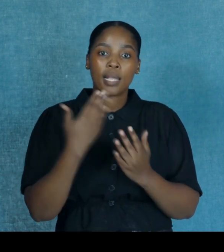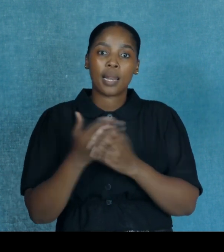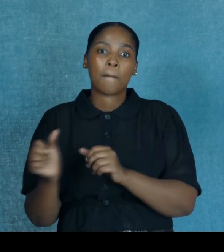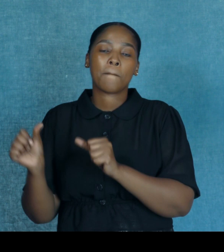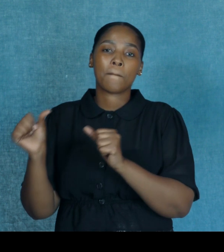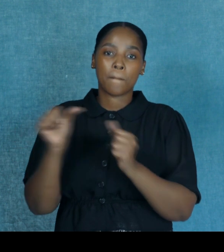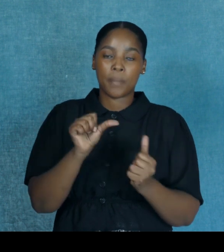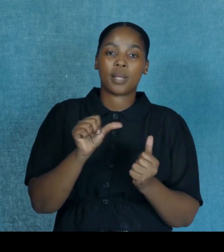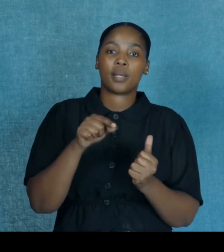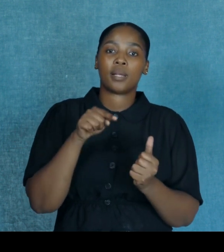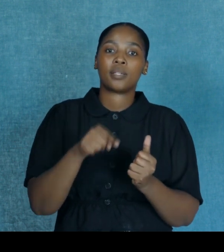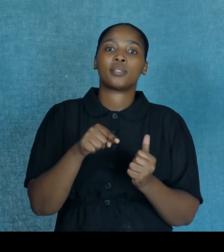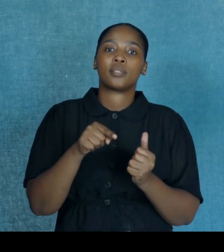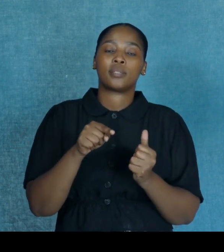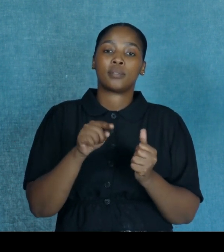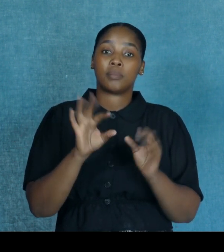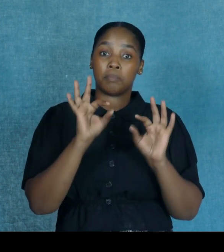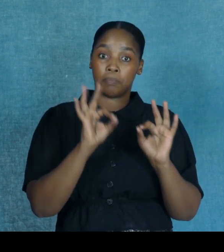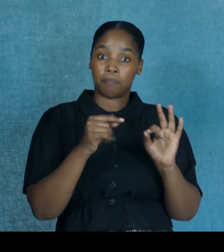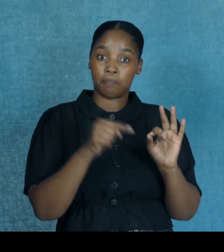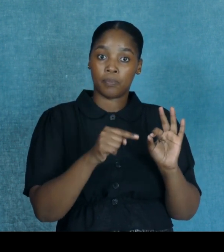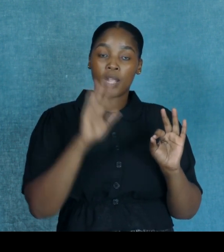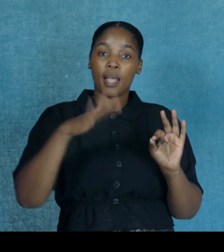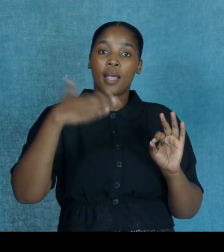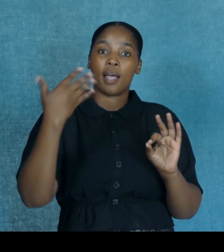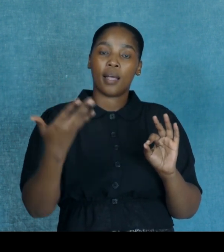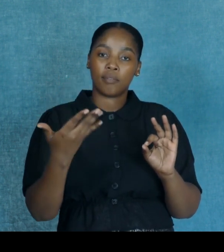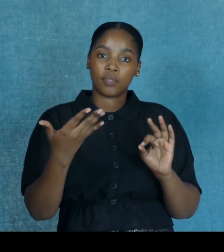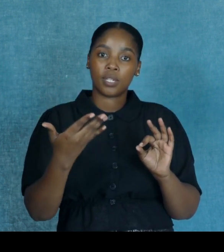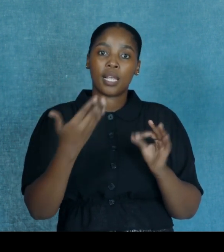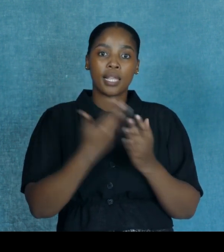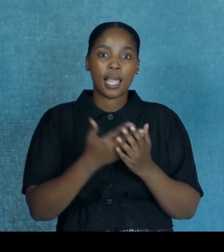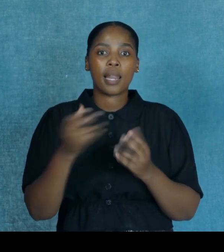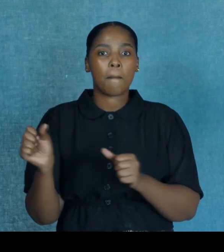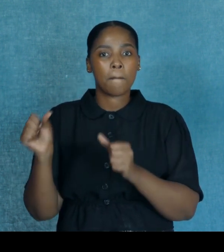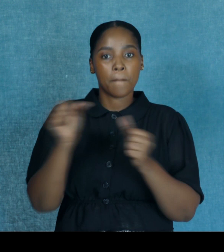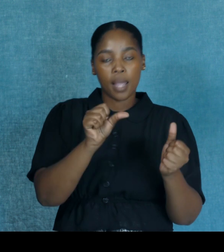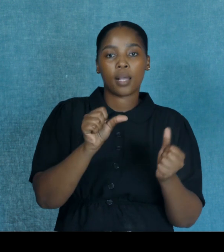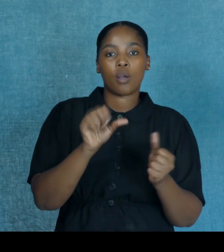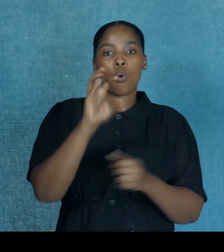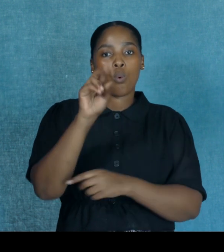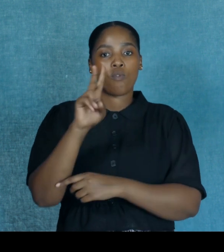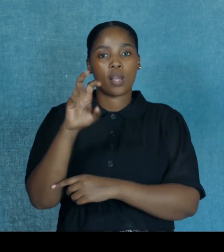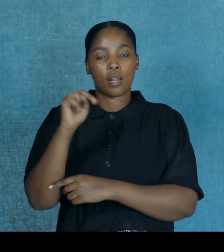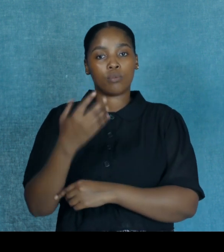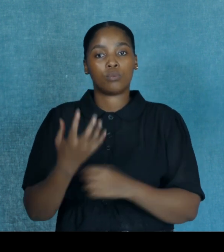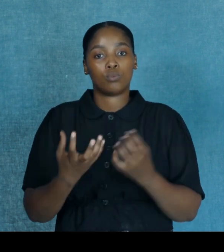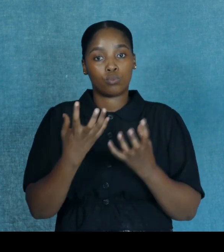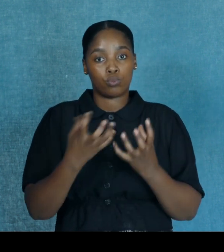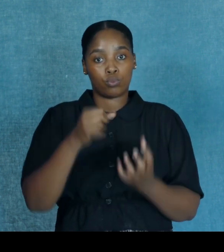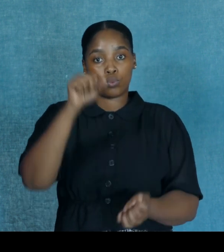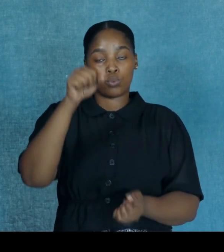tray, and after that it can be inserted into the oven as indicated. The